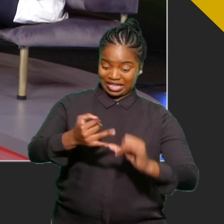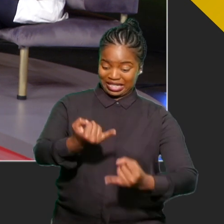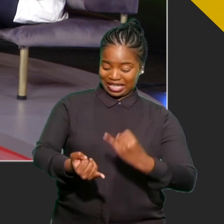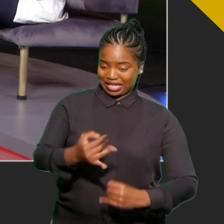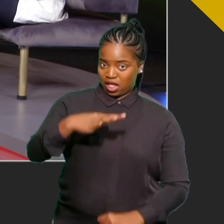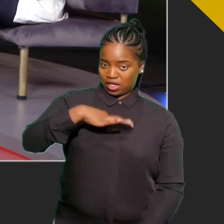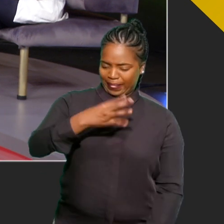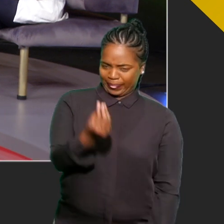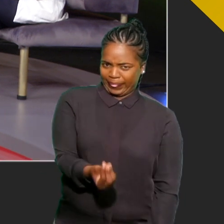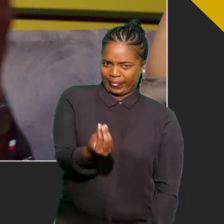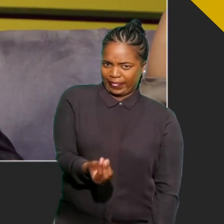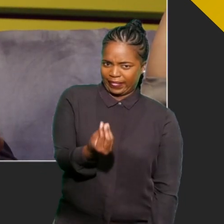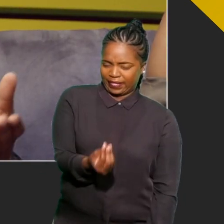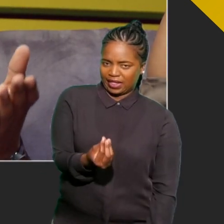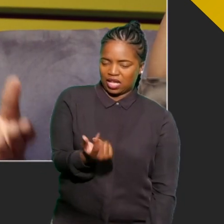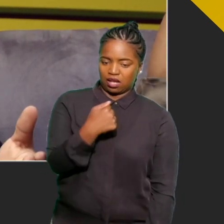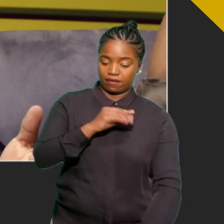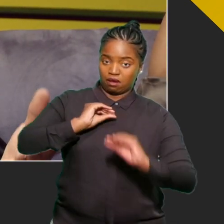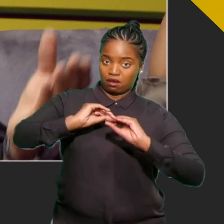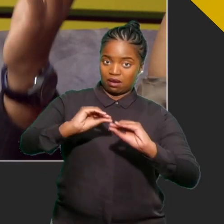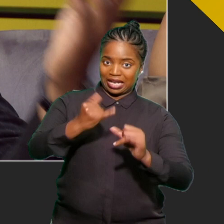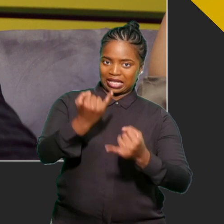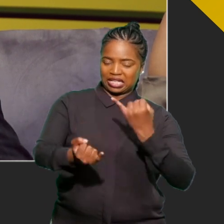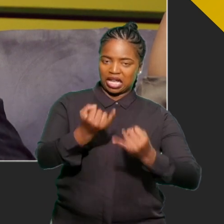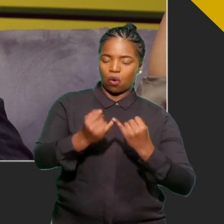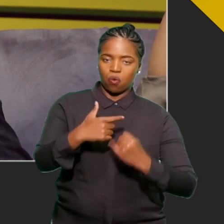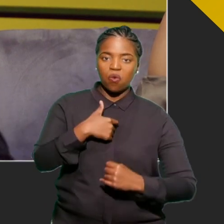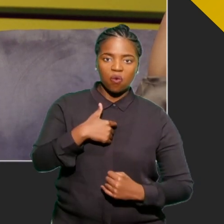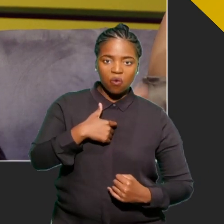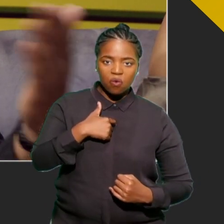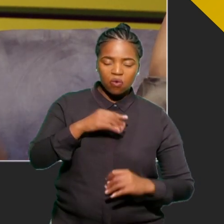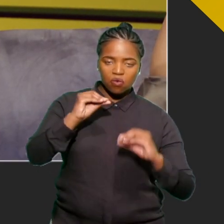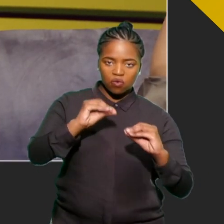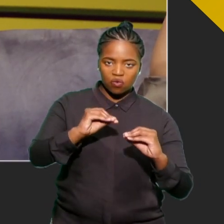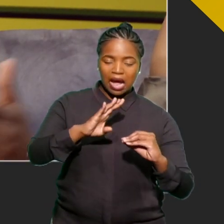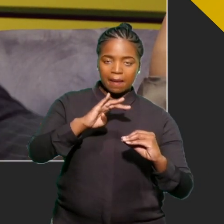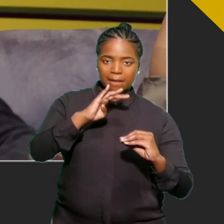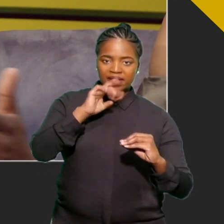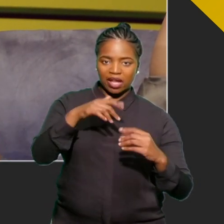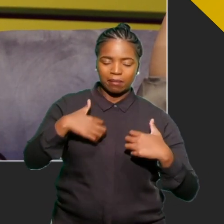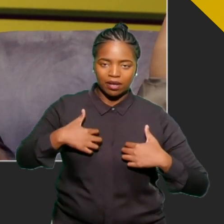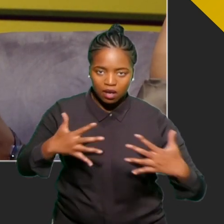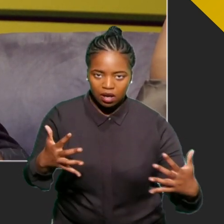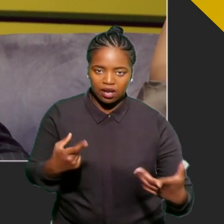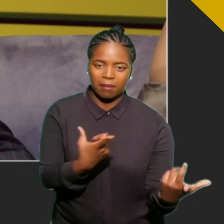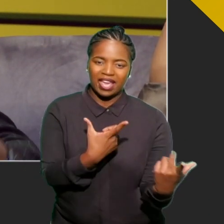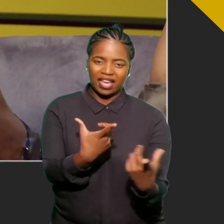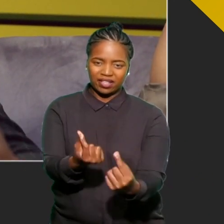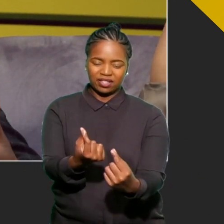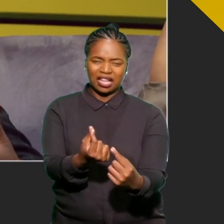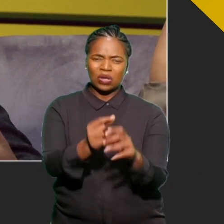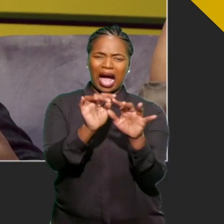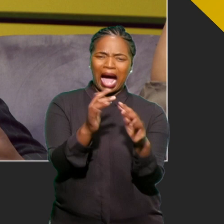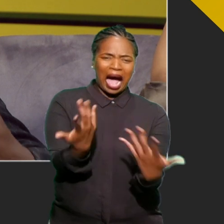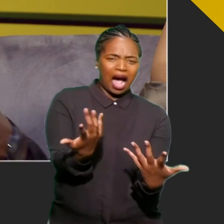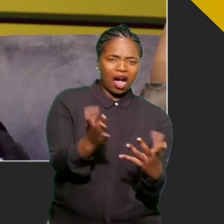age. If sikhuluma ngocansi at a young age, siyabasukela. Hayi sikuthi yabavikela. Where do we draw the line between umehluko of